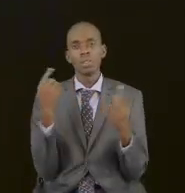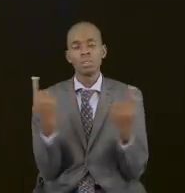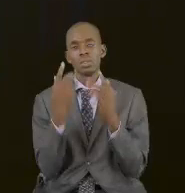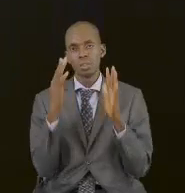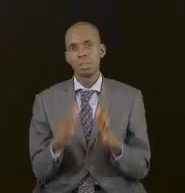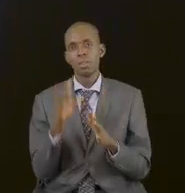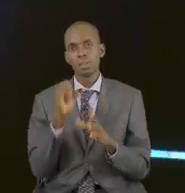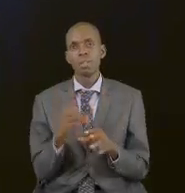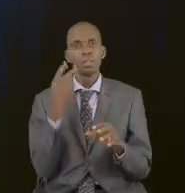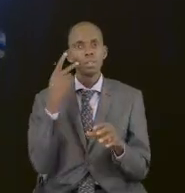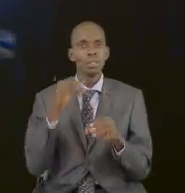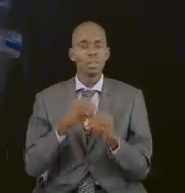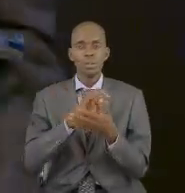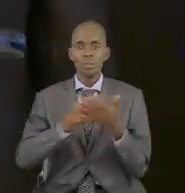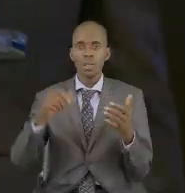in